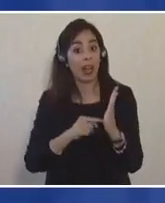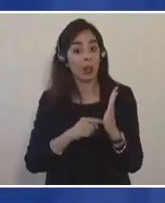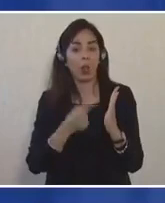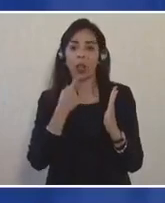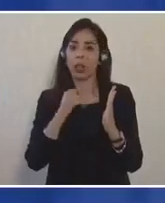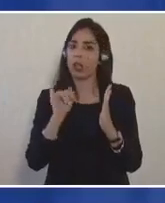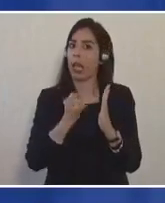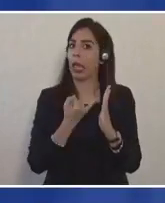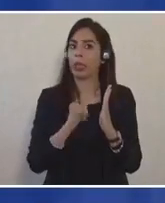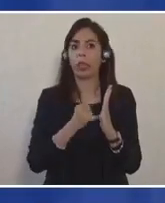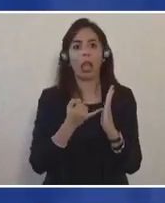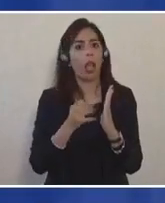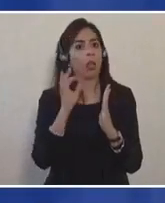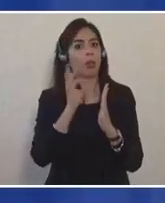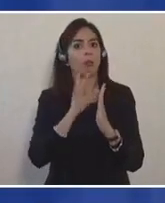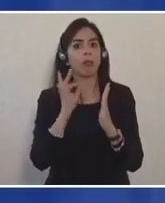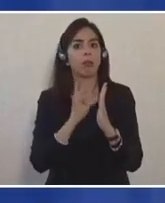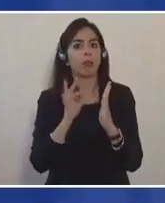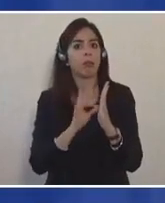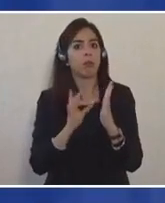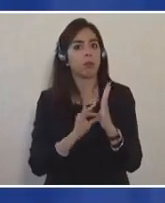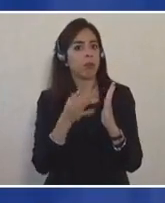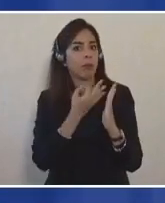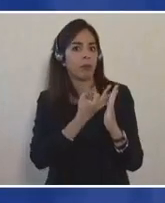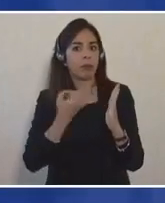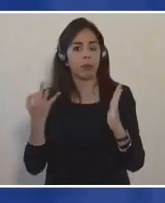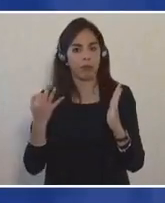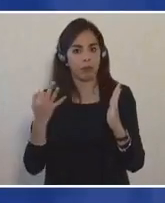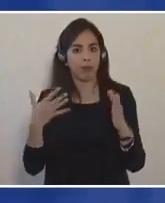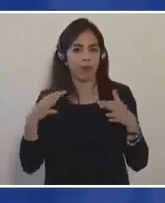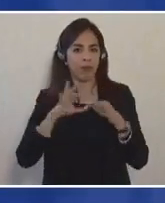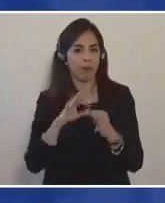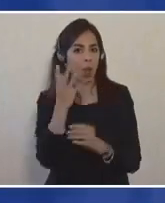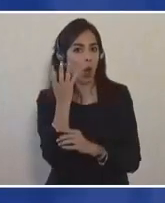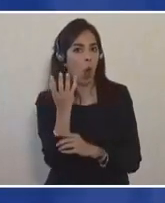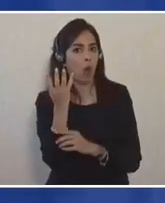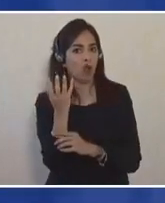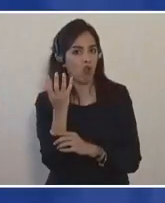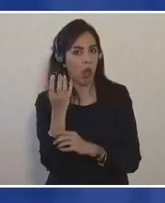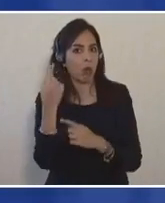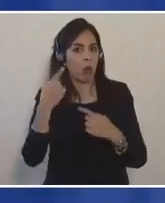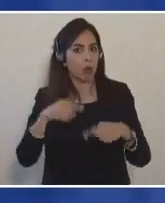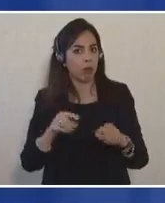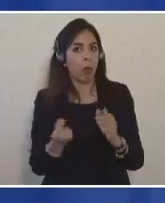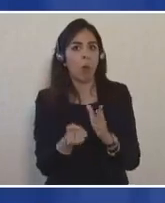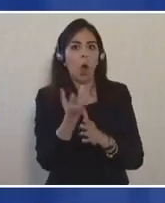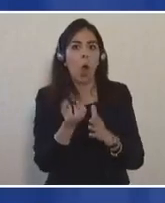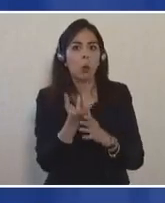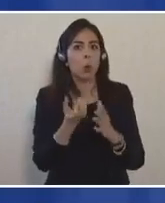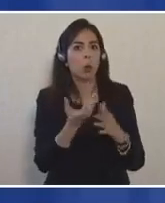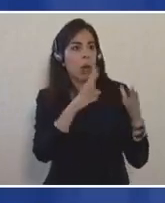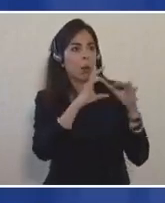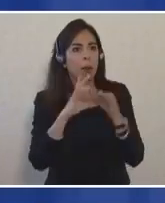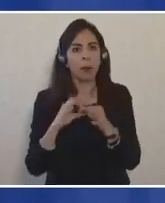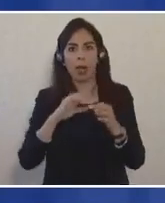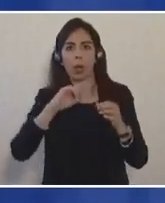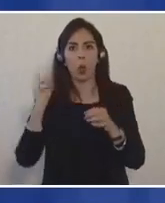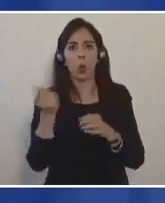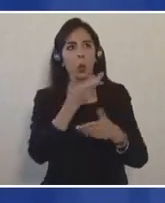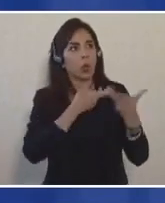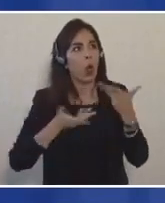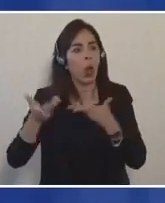But indeed, it's the principle 4. The G20 commits to, I cite, open, resilient, diversified,